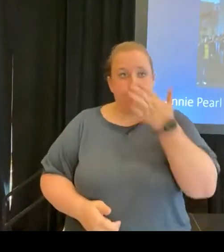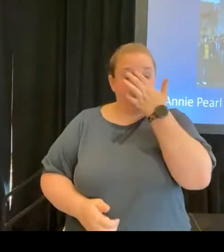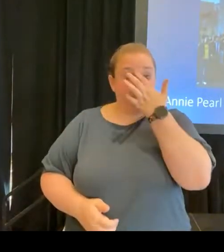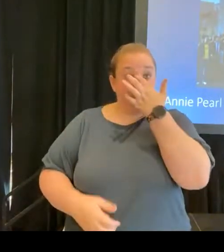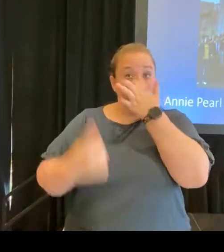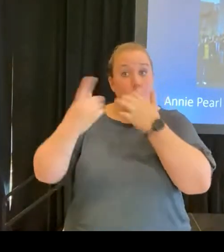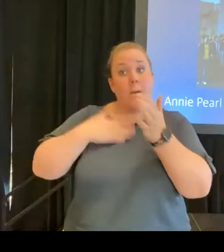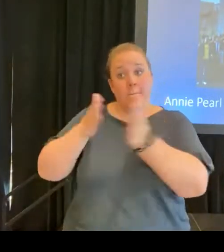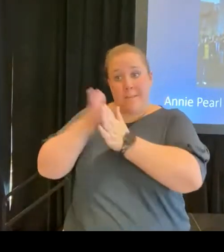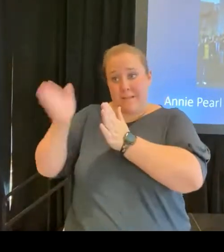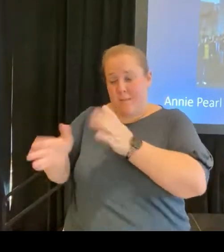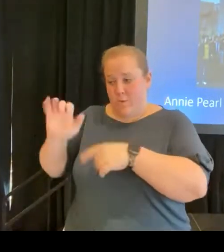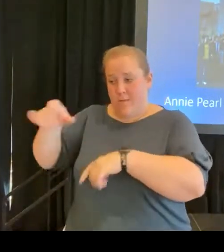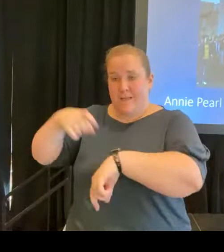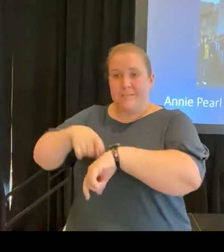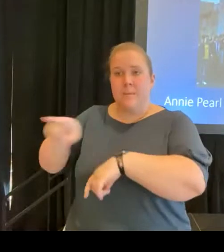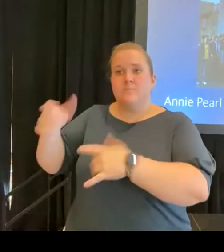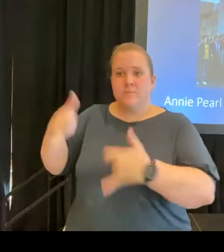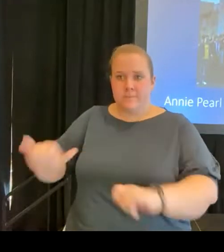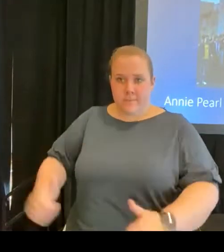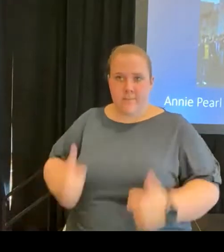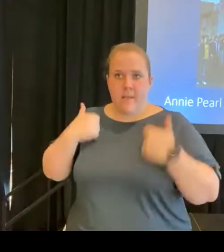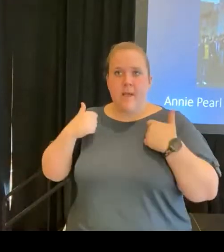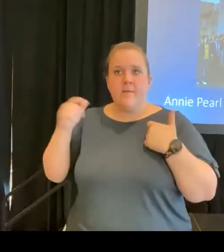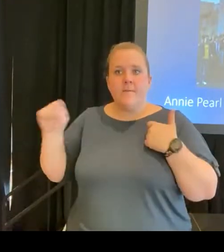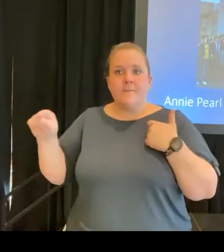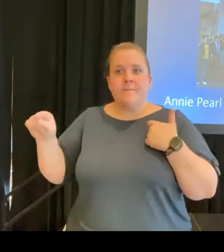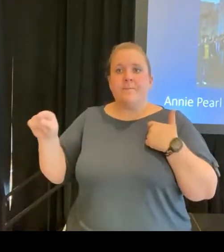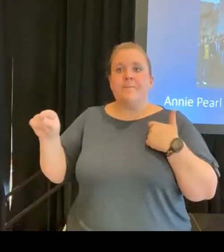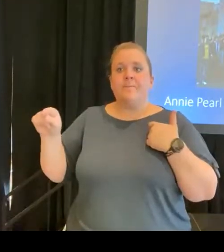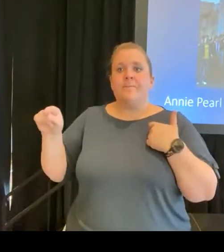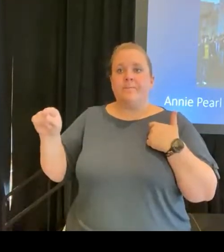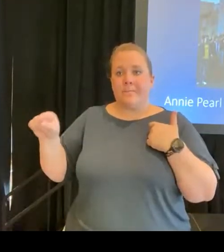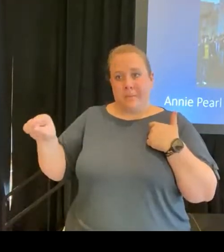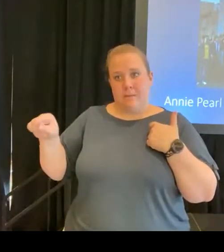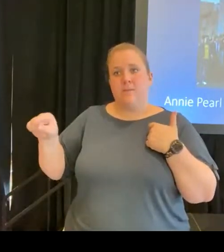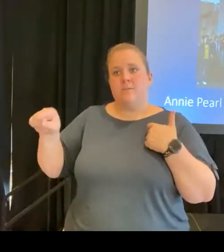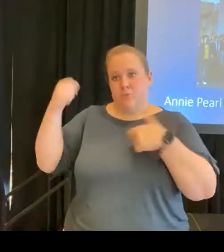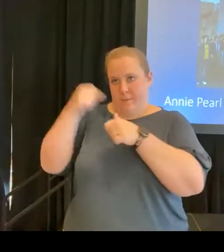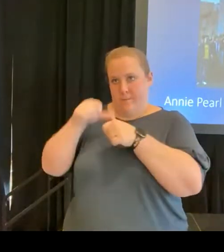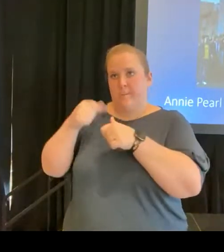of my neighbors at the time, she's still alive. Cersei remembers.